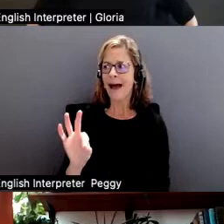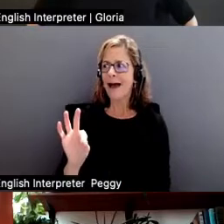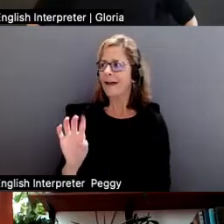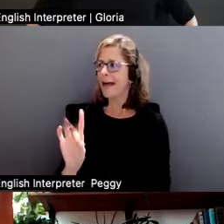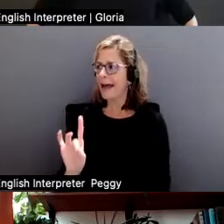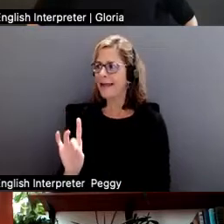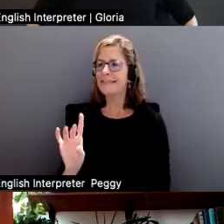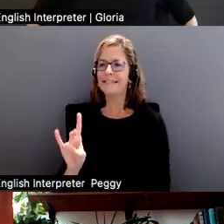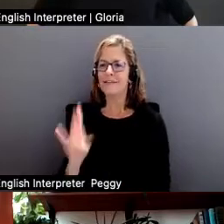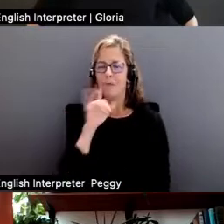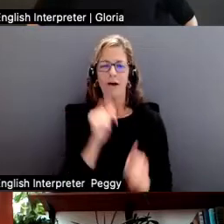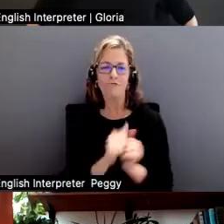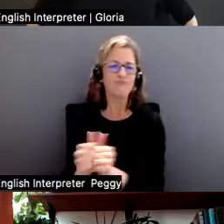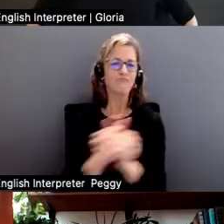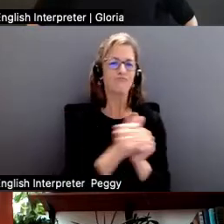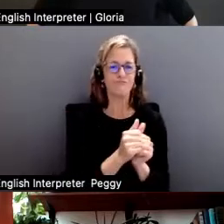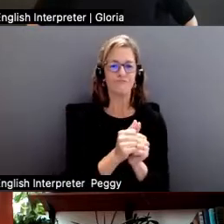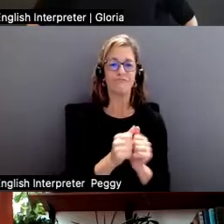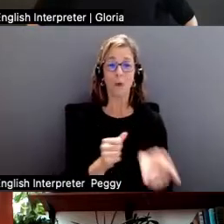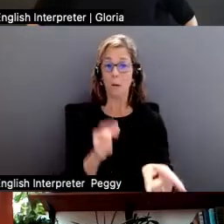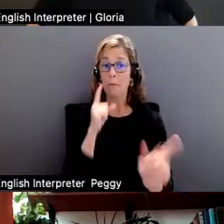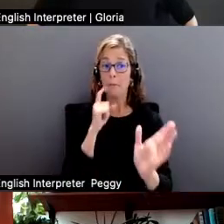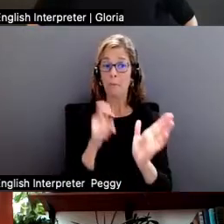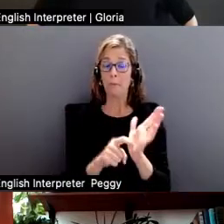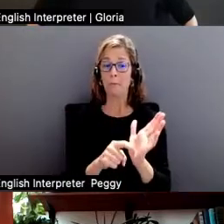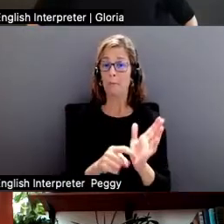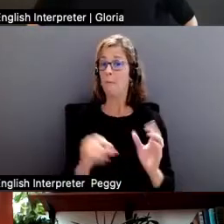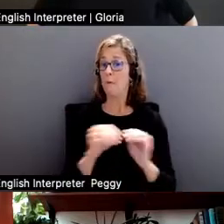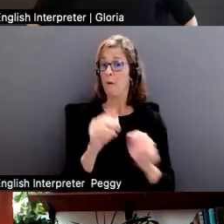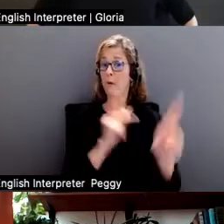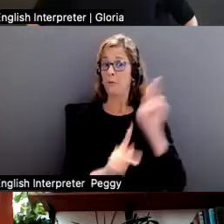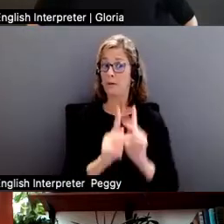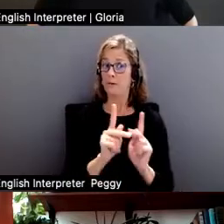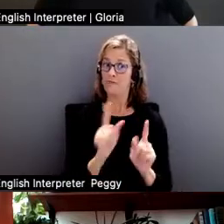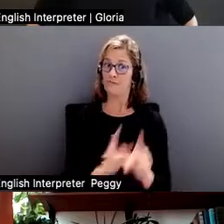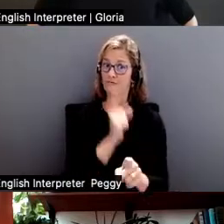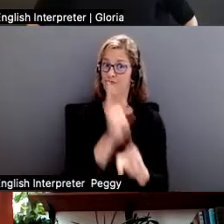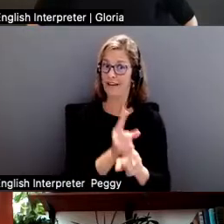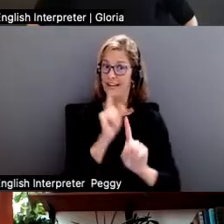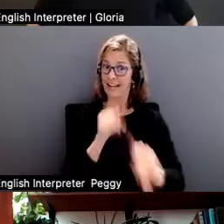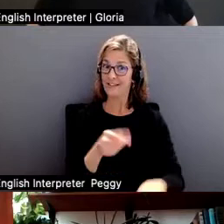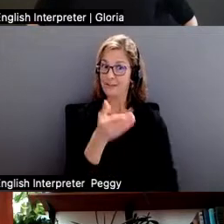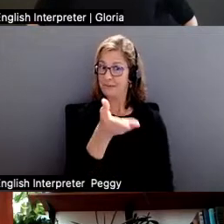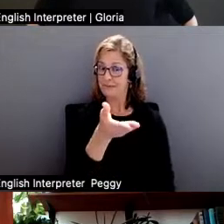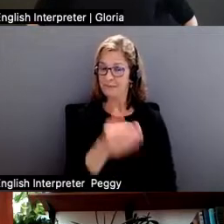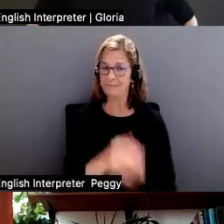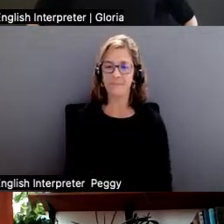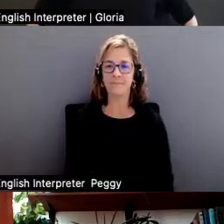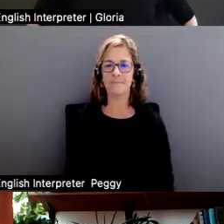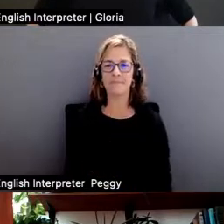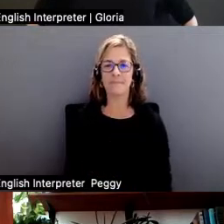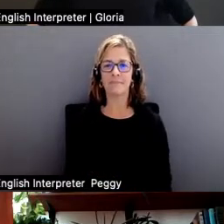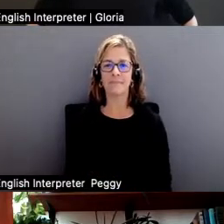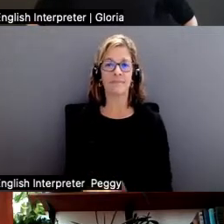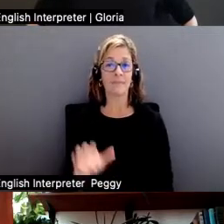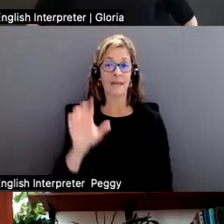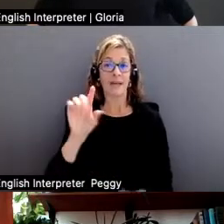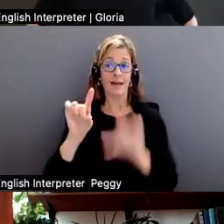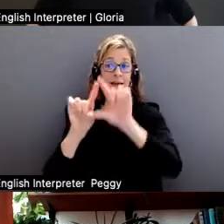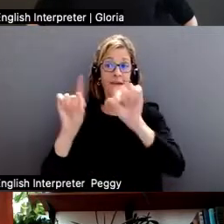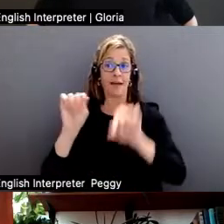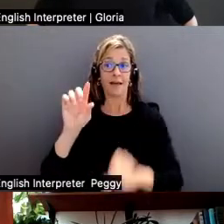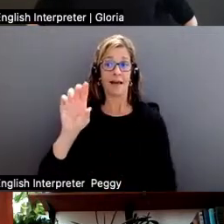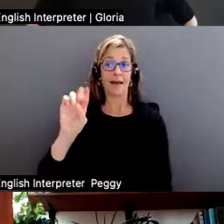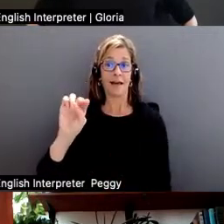And here we could see more people were able to get the answer correct. And when I click next